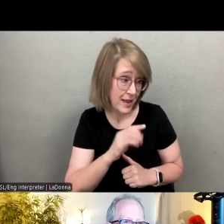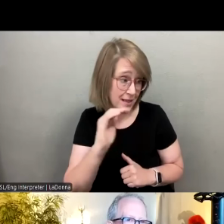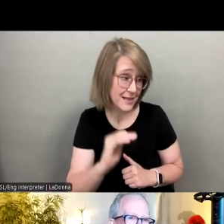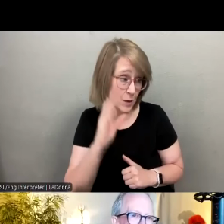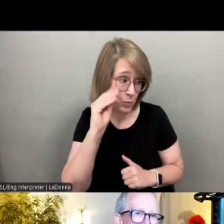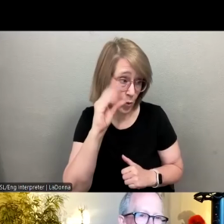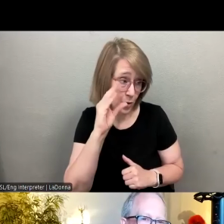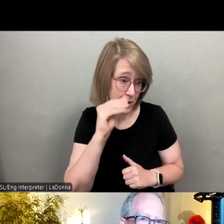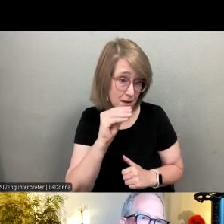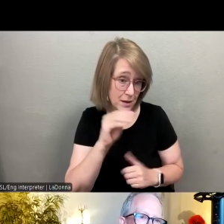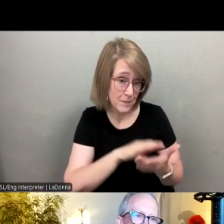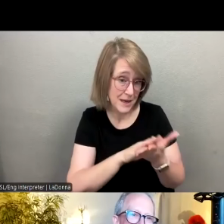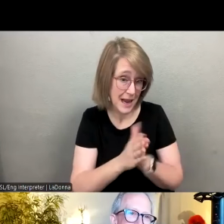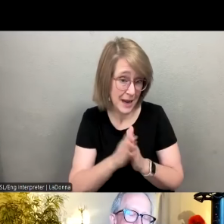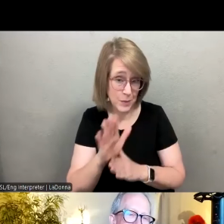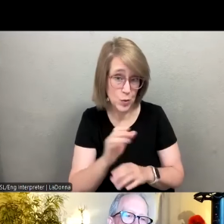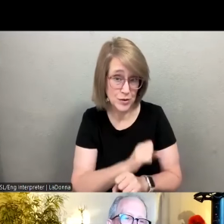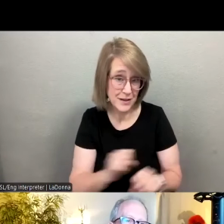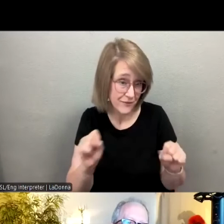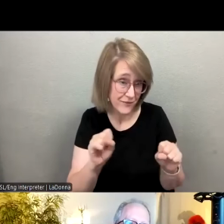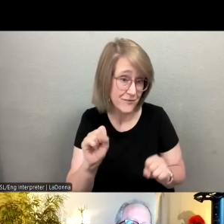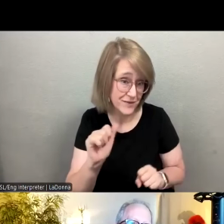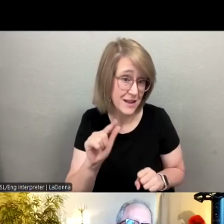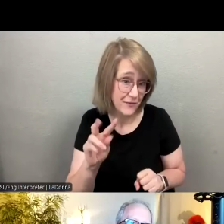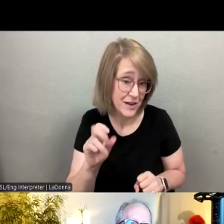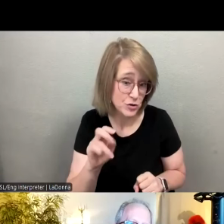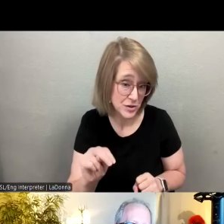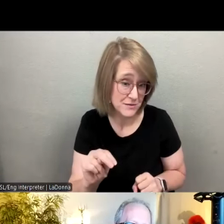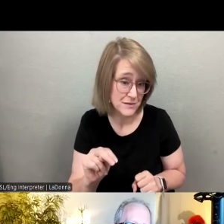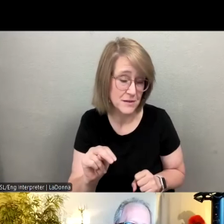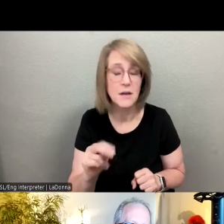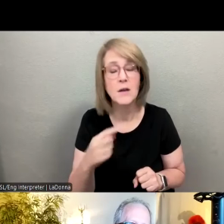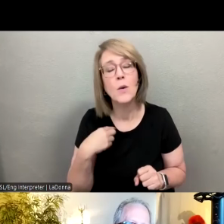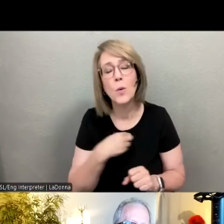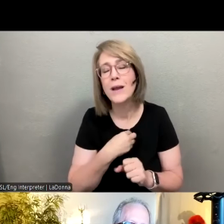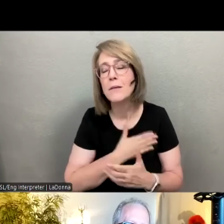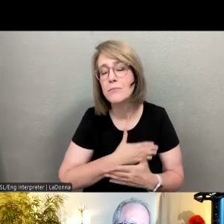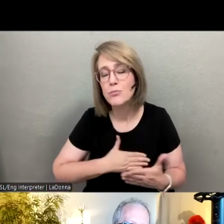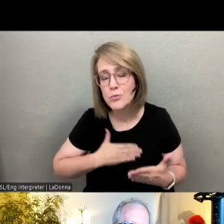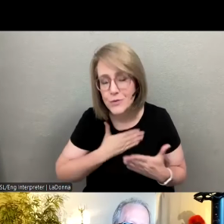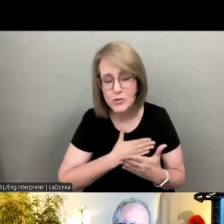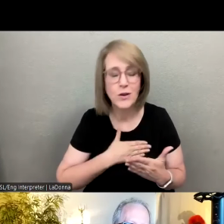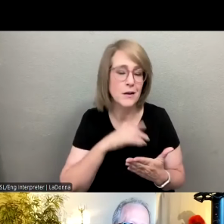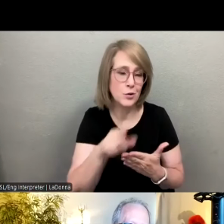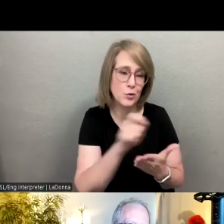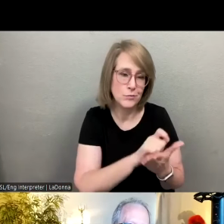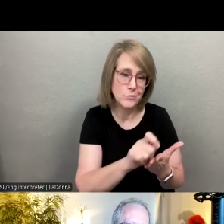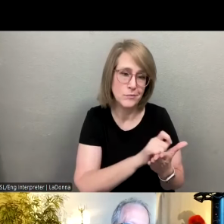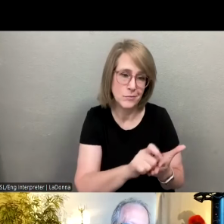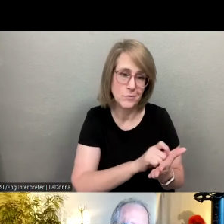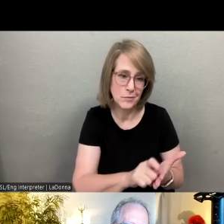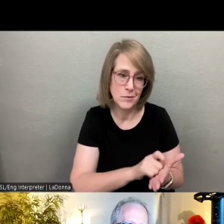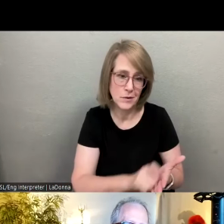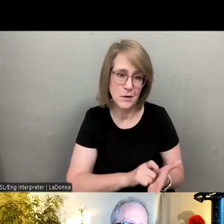up being part of your salvation, Silouan. And hey, we so appreciate you putting these experiences